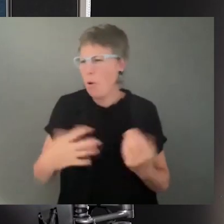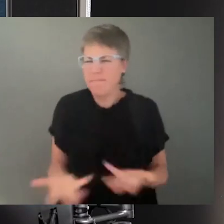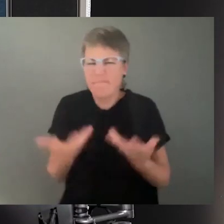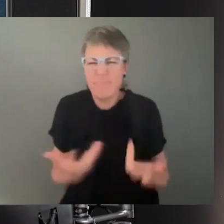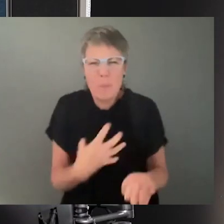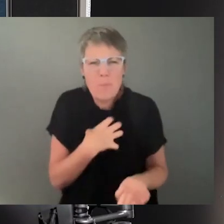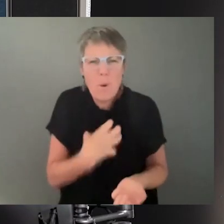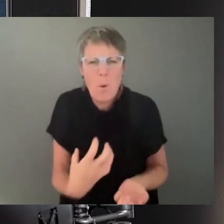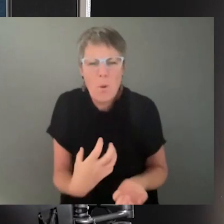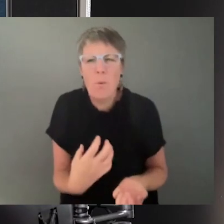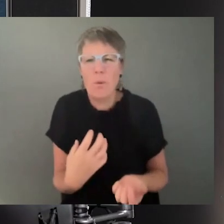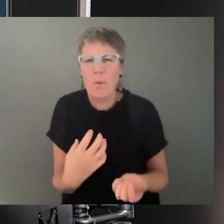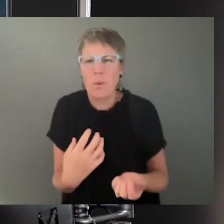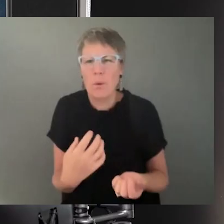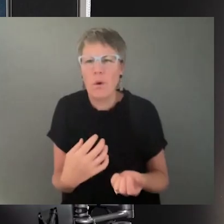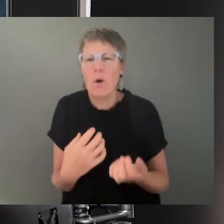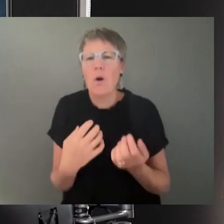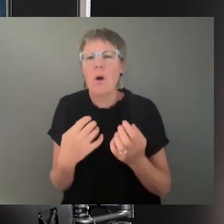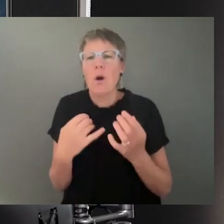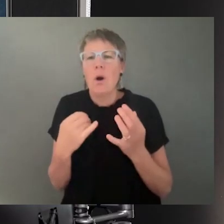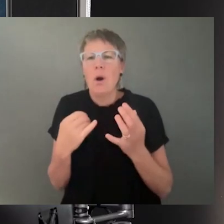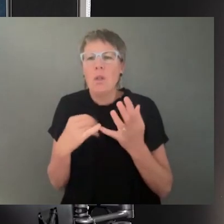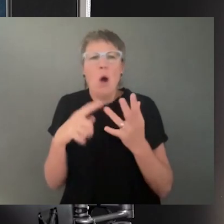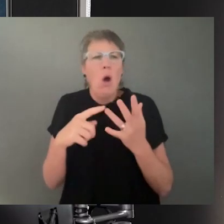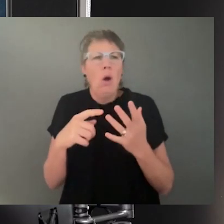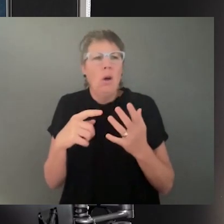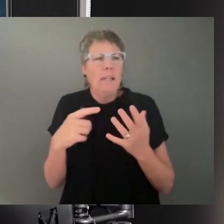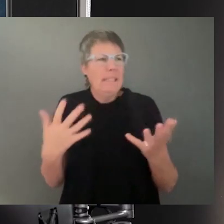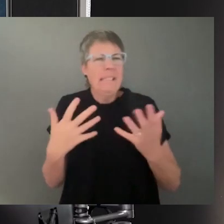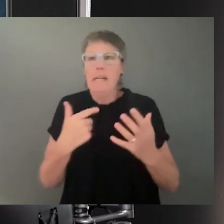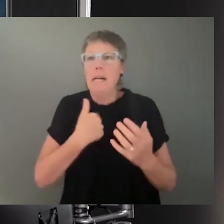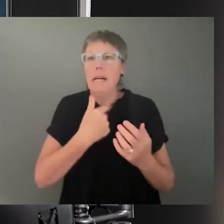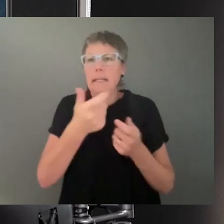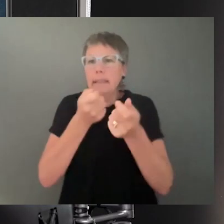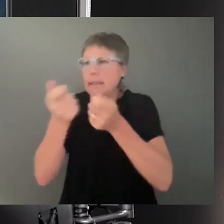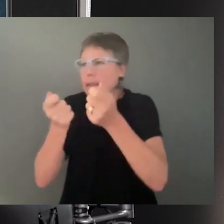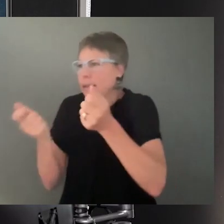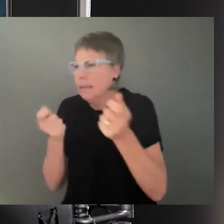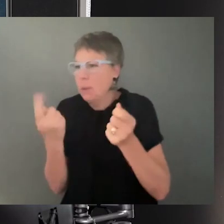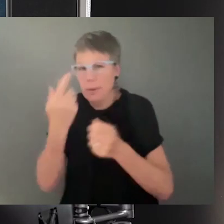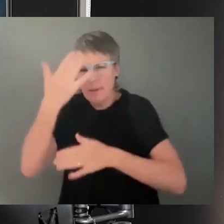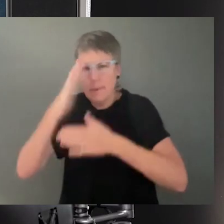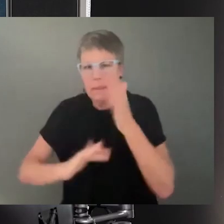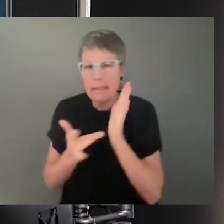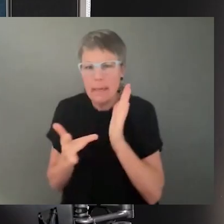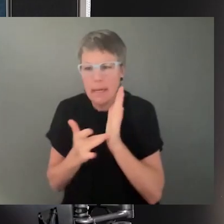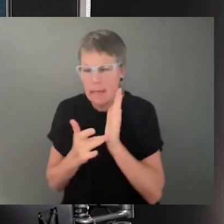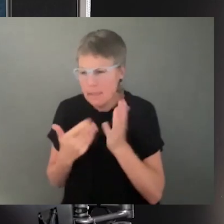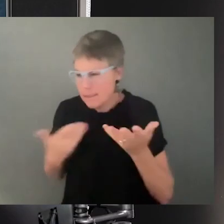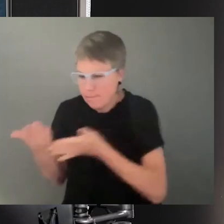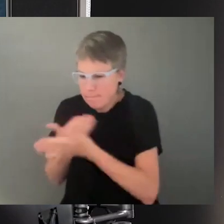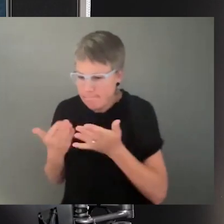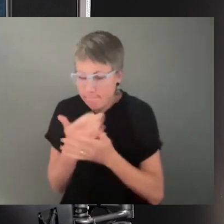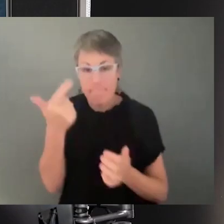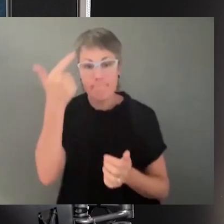took a long time. It took, putting a whole group of people together, tech experts, operations experts, and myself in a room,